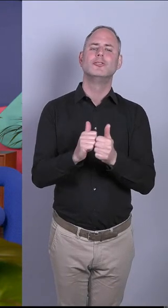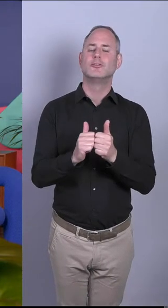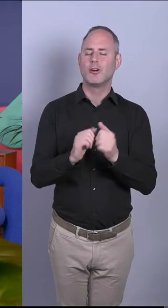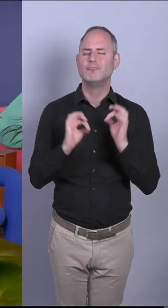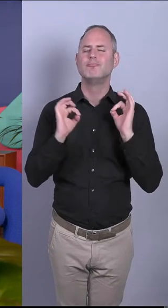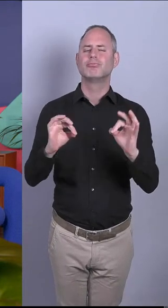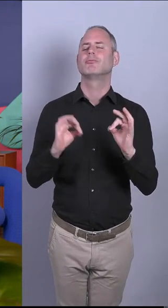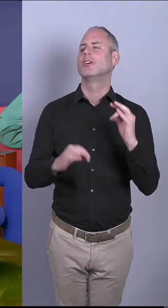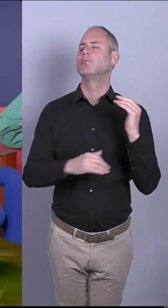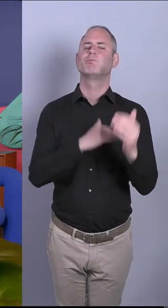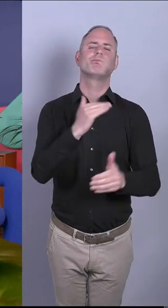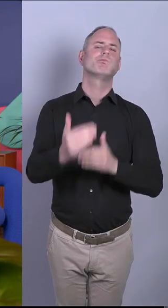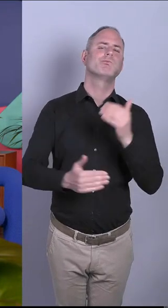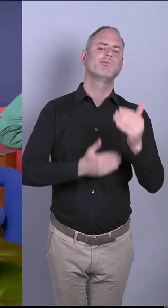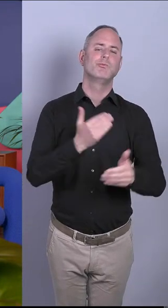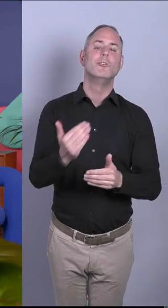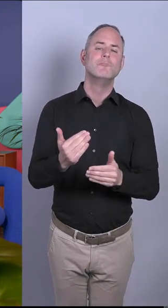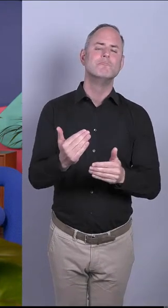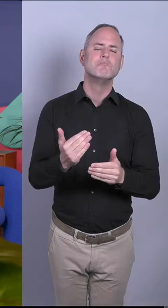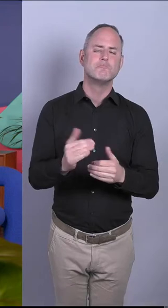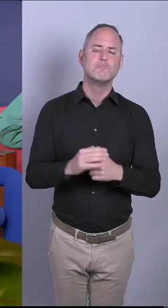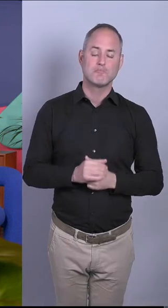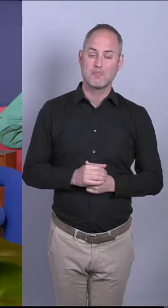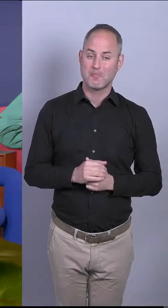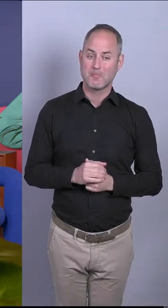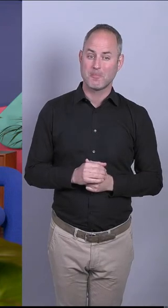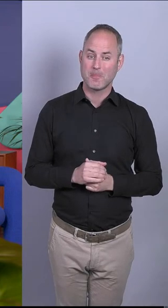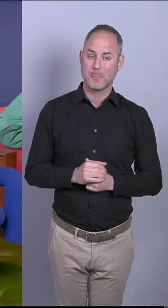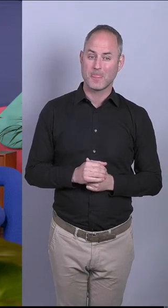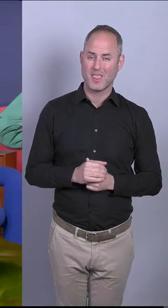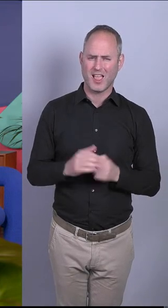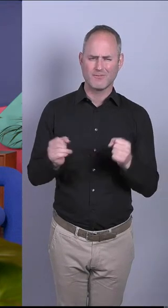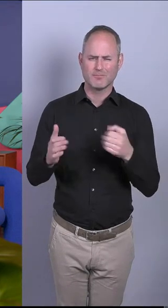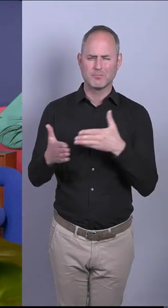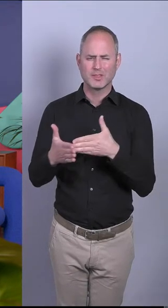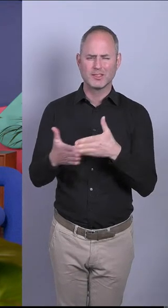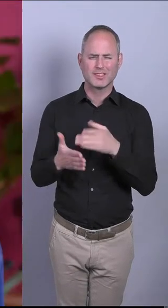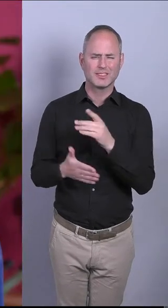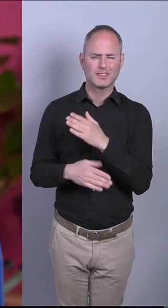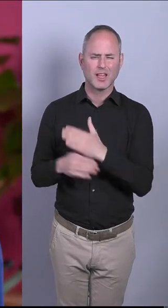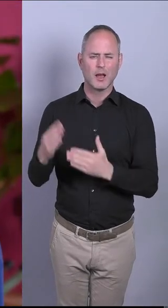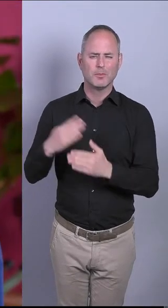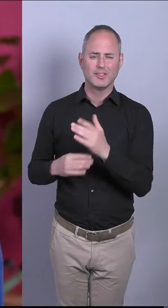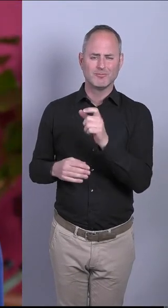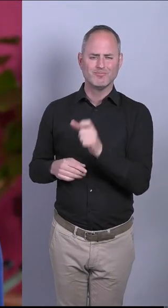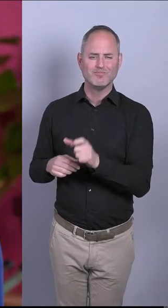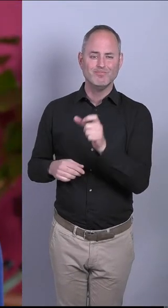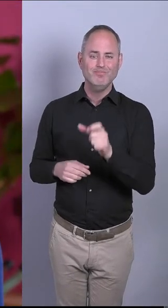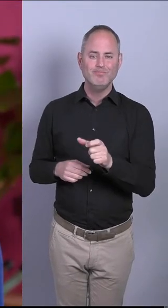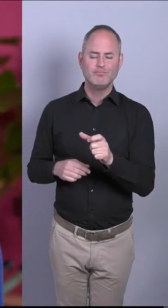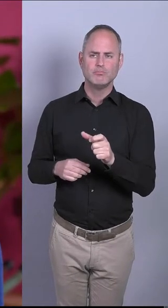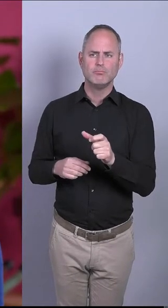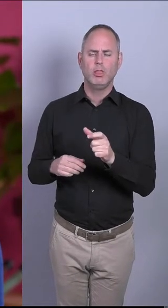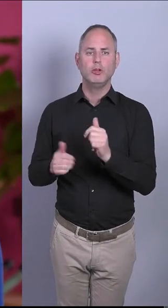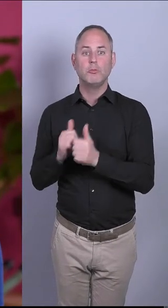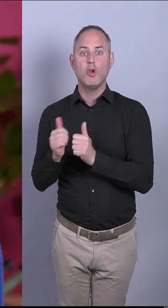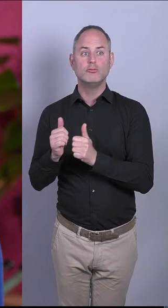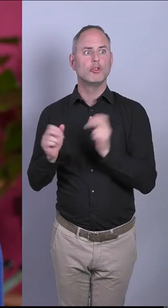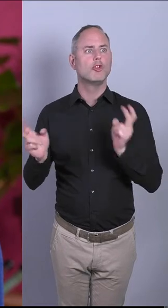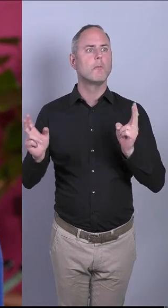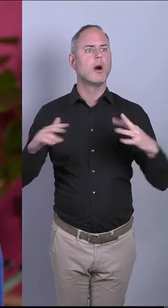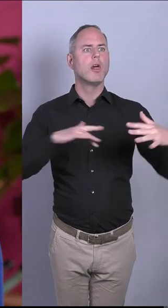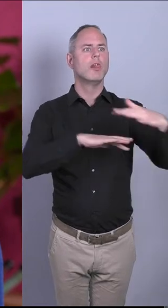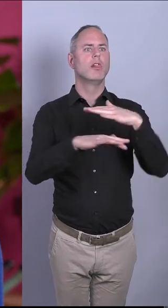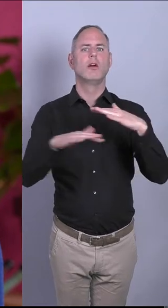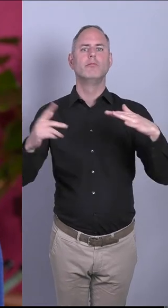to organize inclusion for people, but I also want people with disabilities to become involved themselves. And